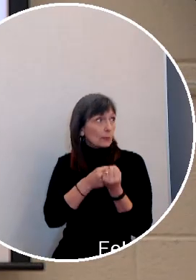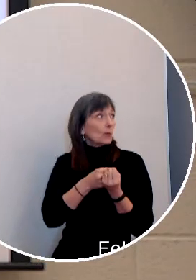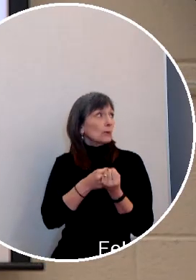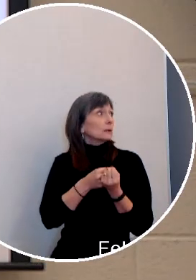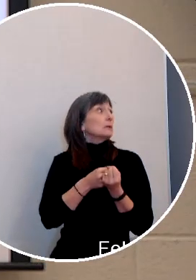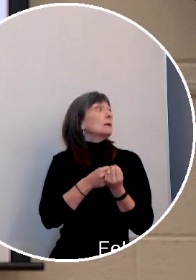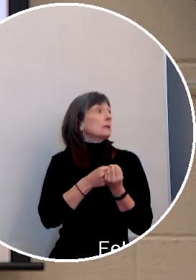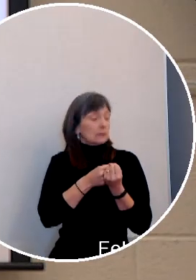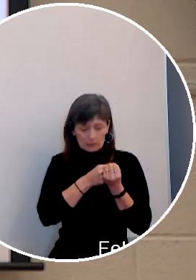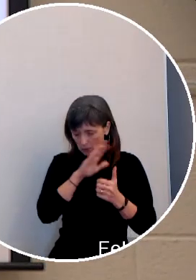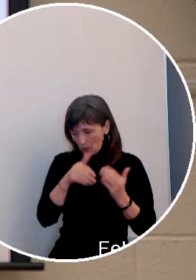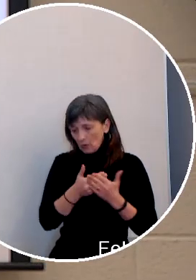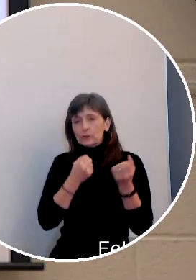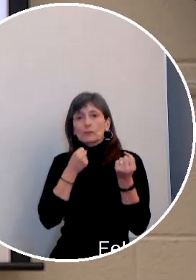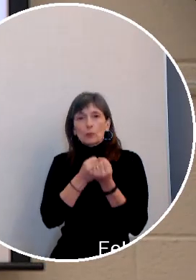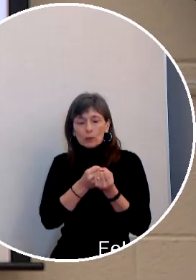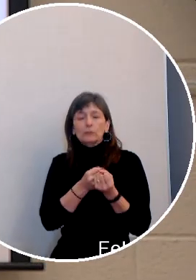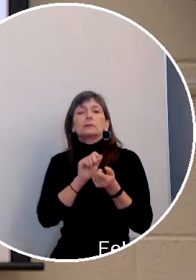in favor?